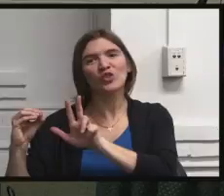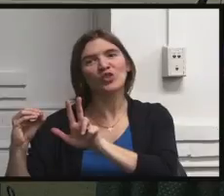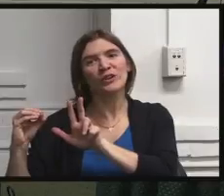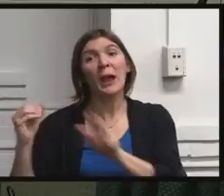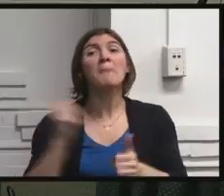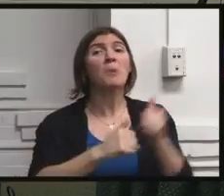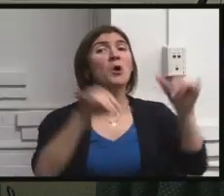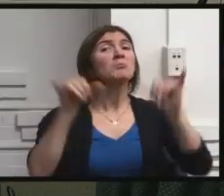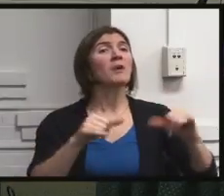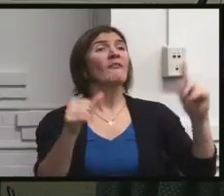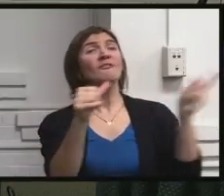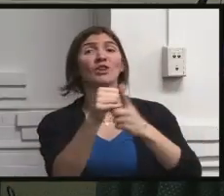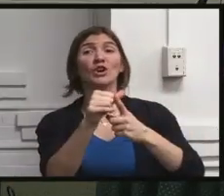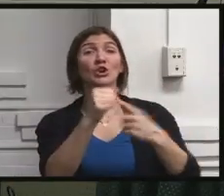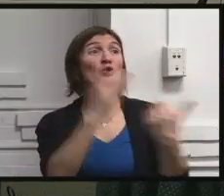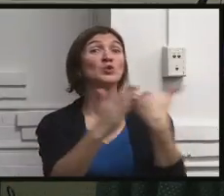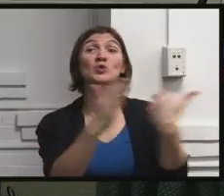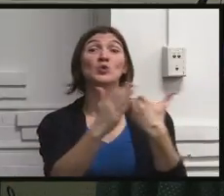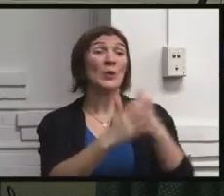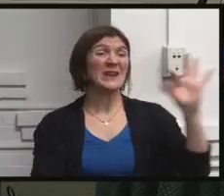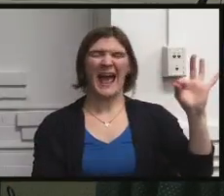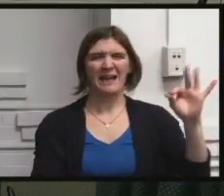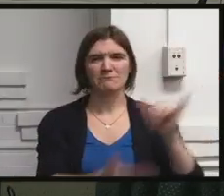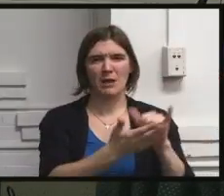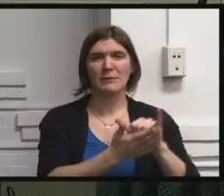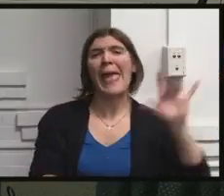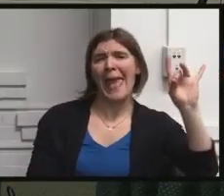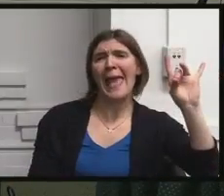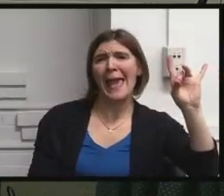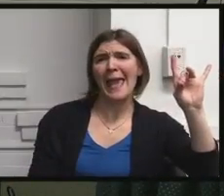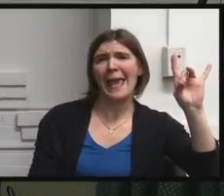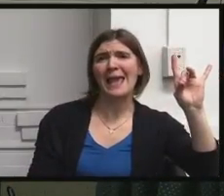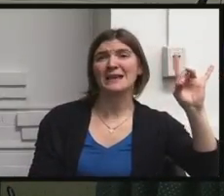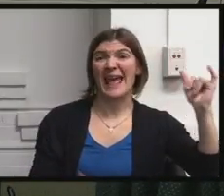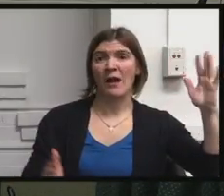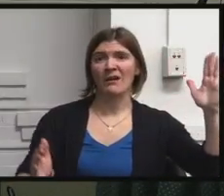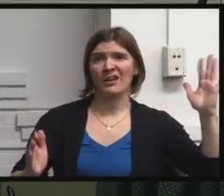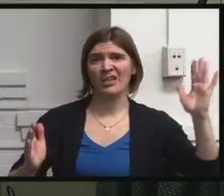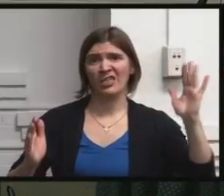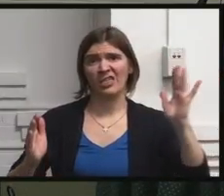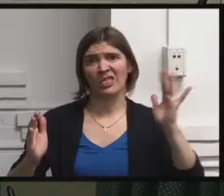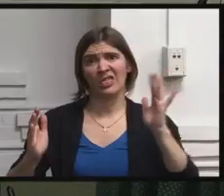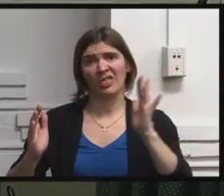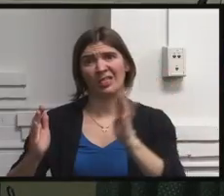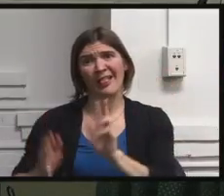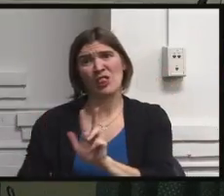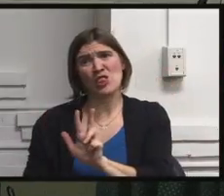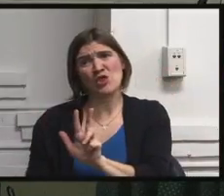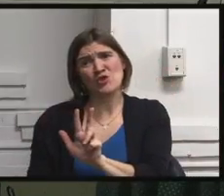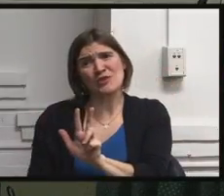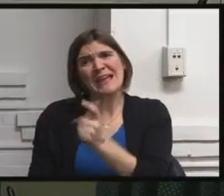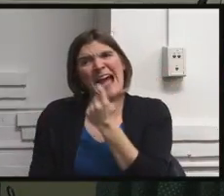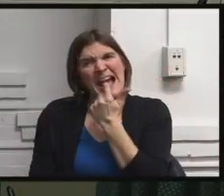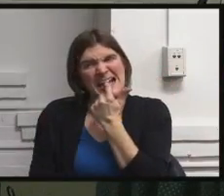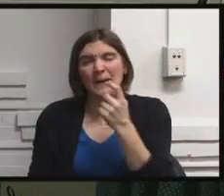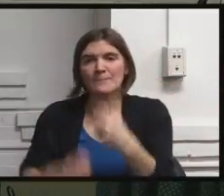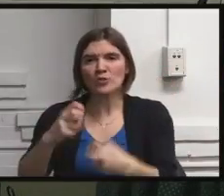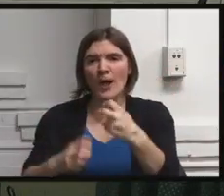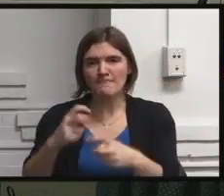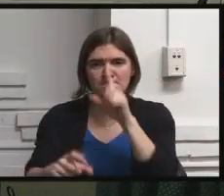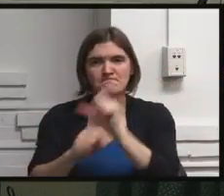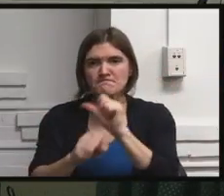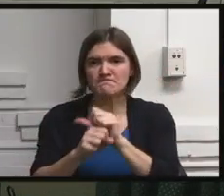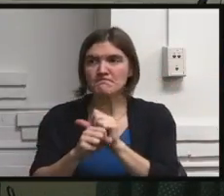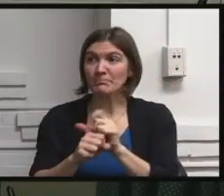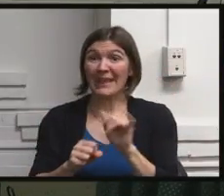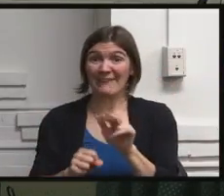an 8. It's very rare that any bridge, even when it's brand new, is a 9. So for your deck rating, you're at a 3. That is a problem, because